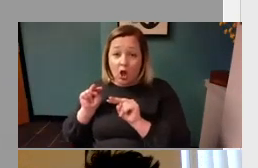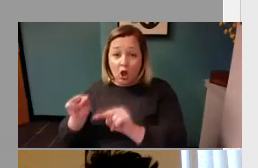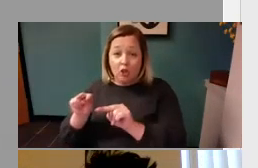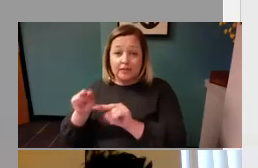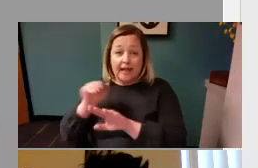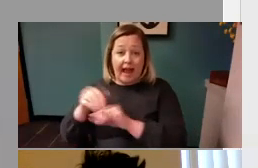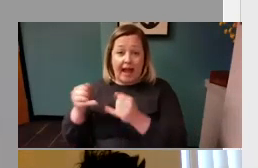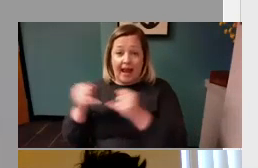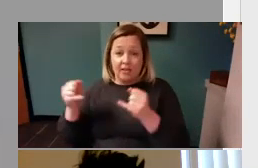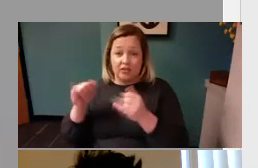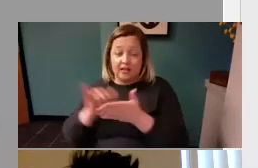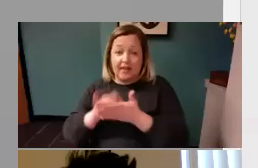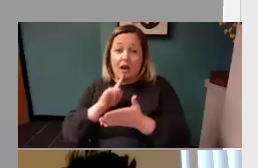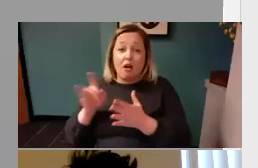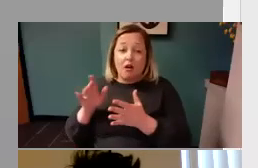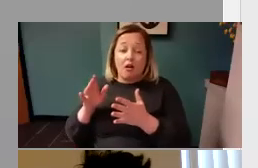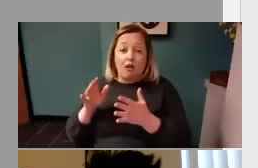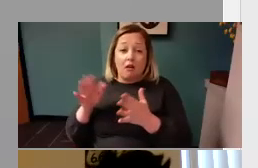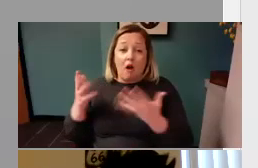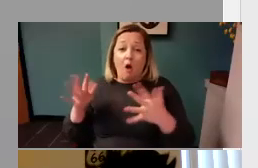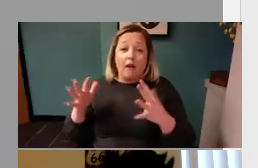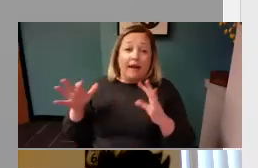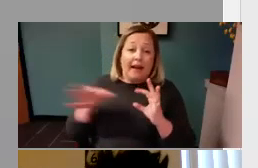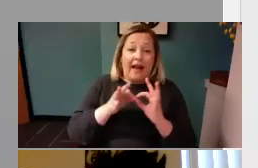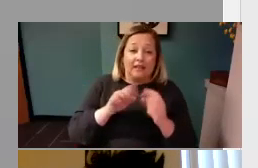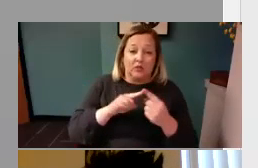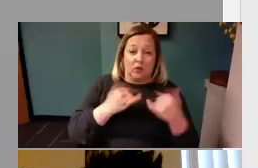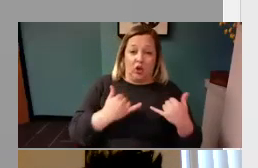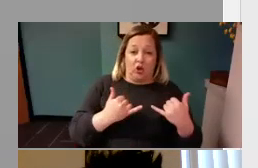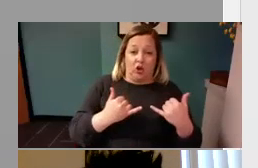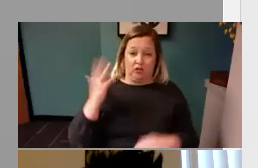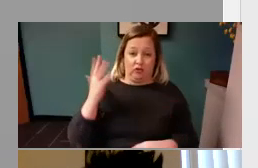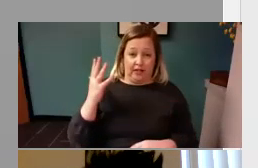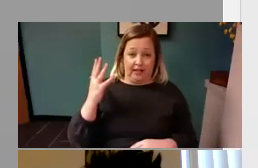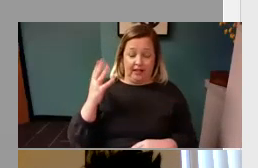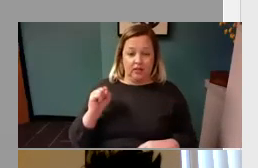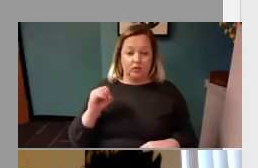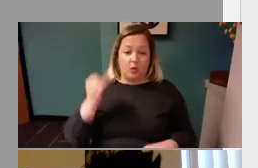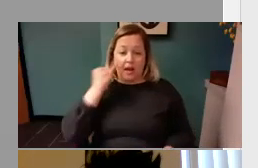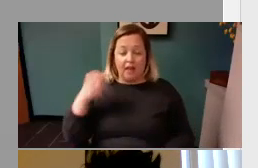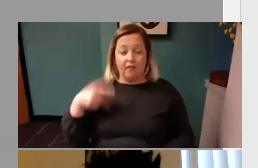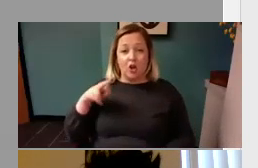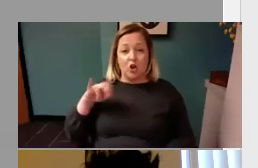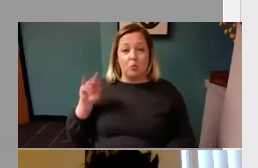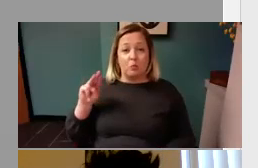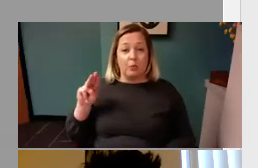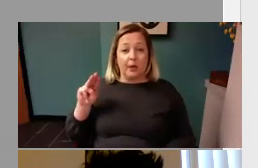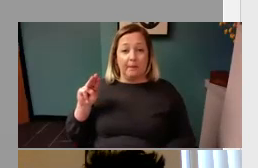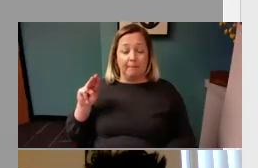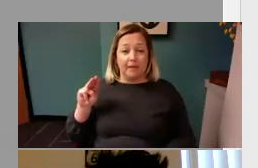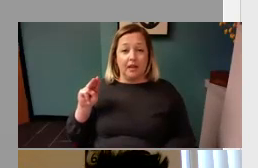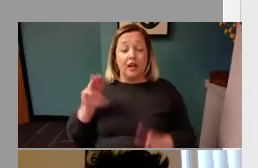tree. Right, so let's say that Prims has discovered this set of edges that has the minimum